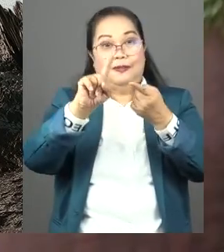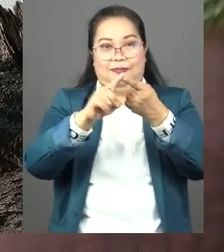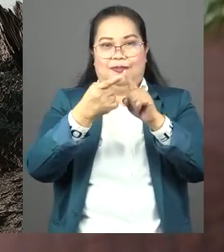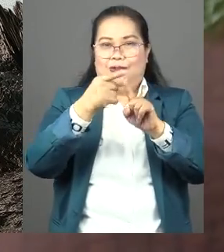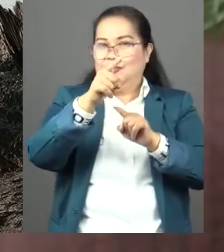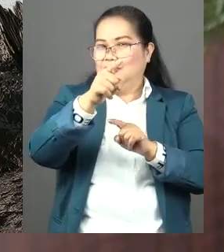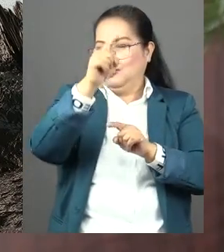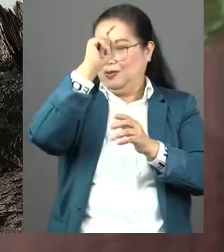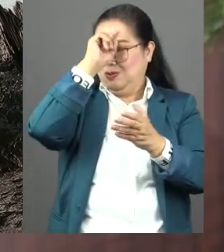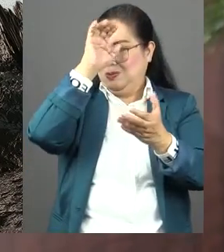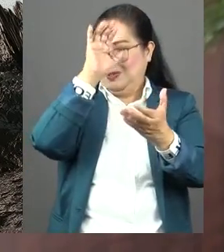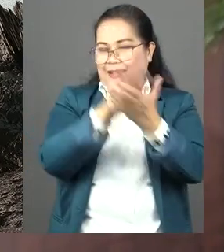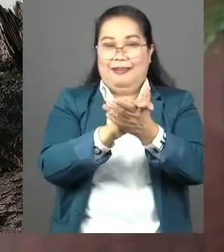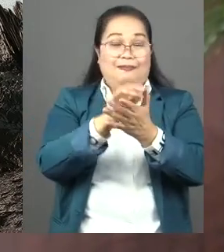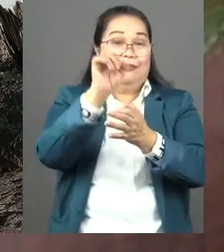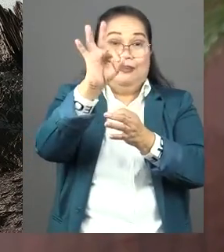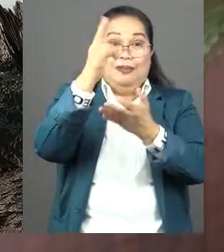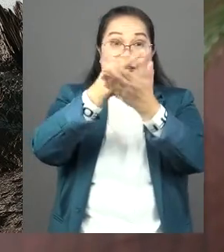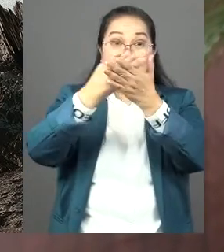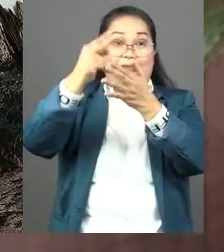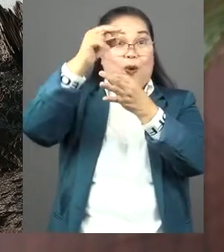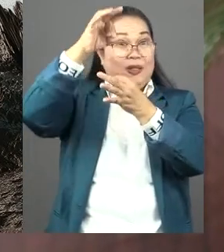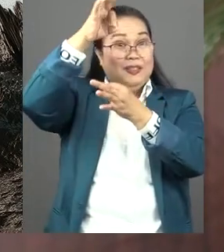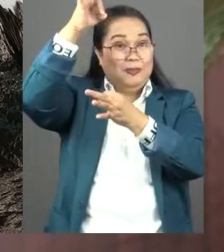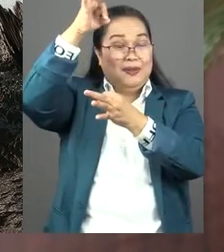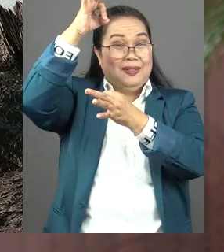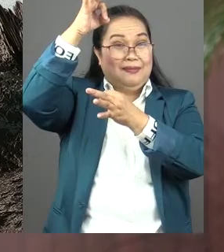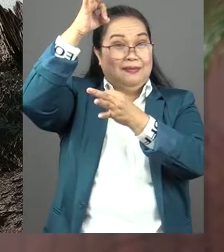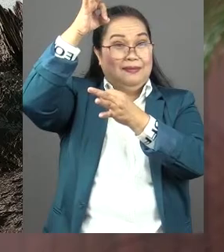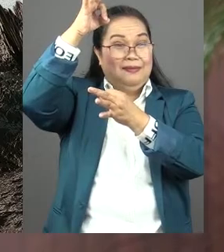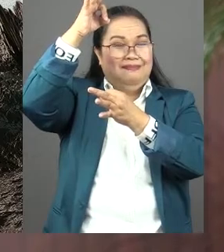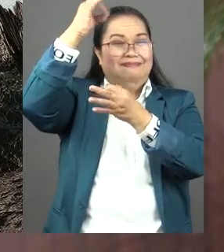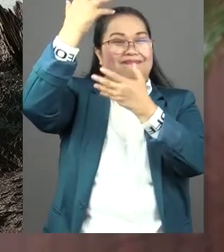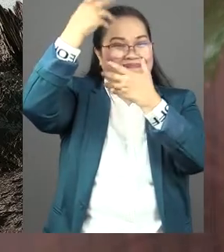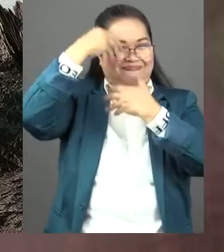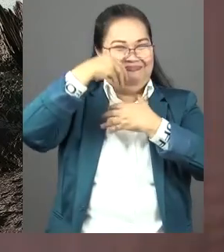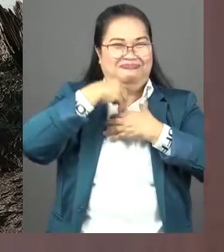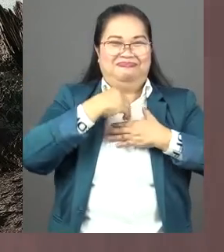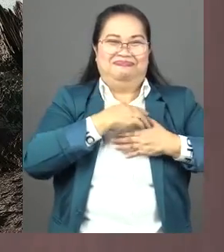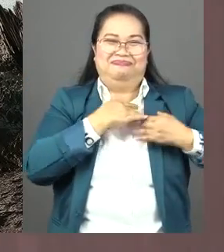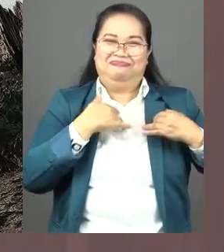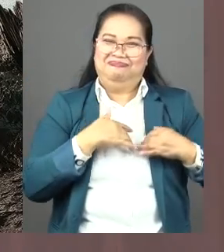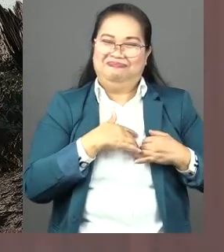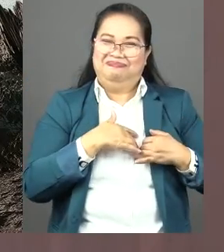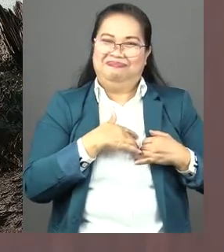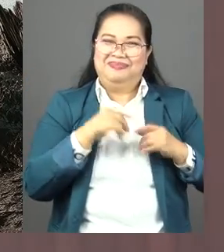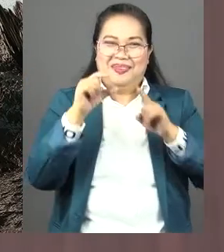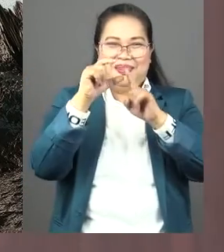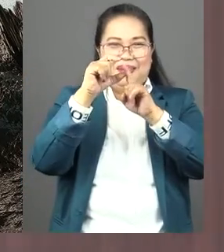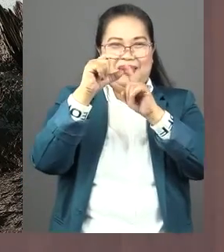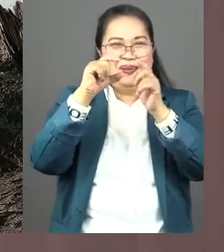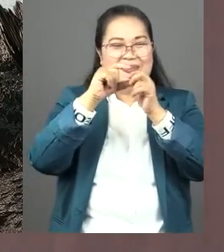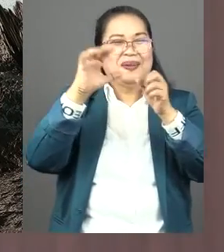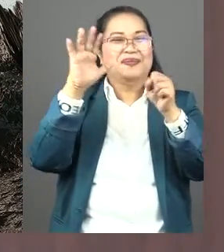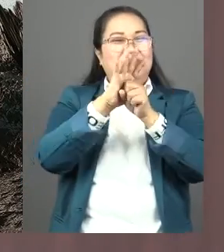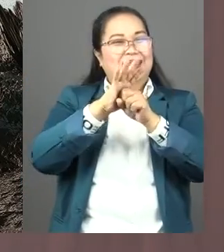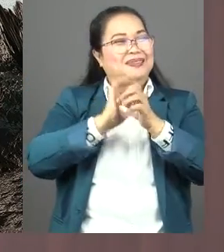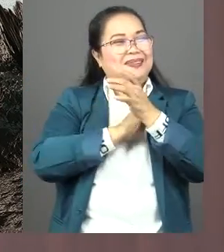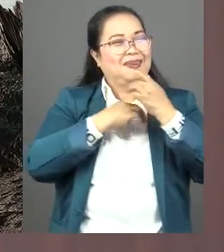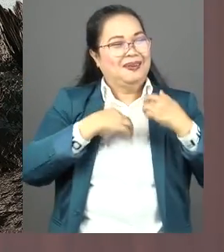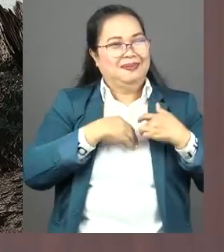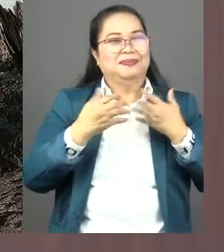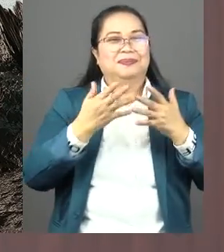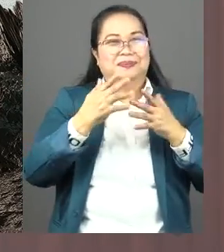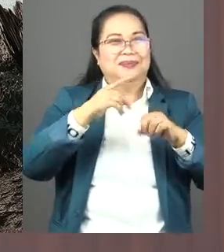to believe this. If the Holy Spirit is in our hearts and the Word of God fills our heart, it may